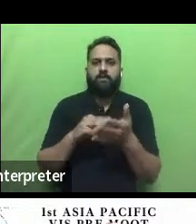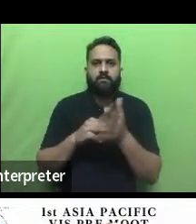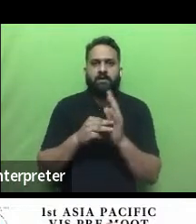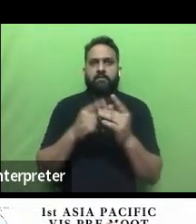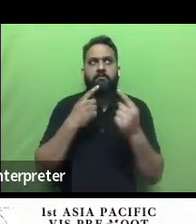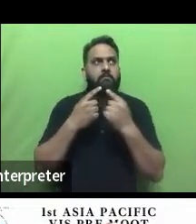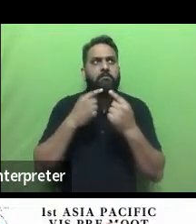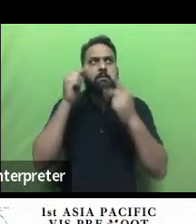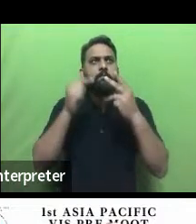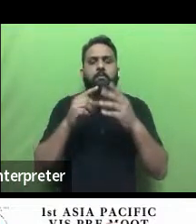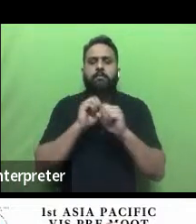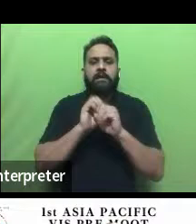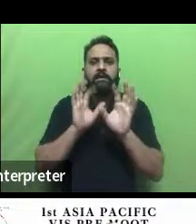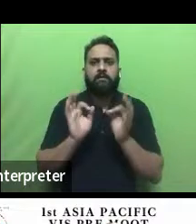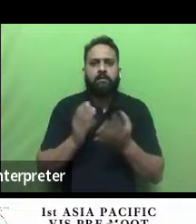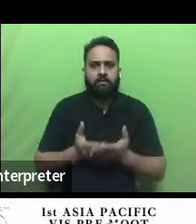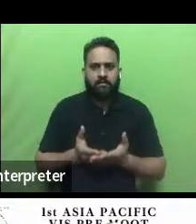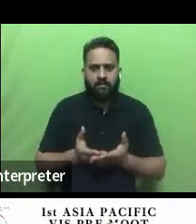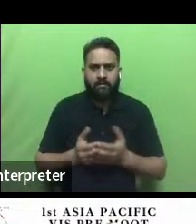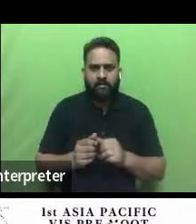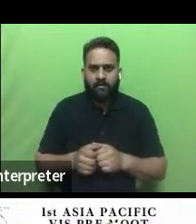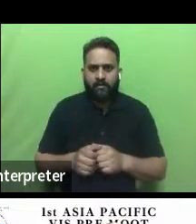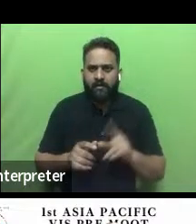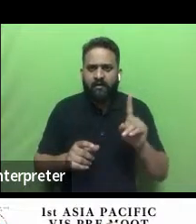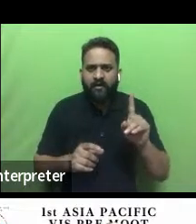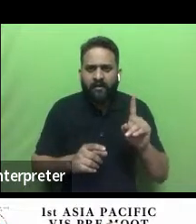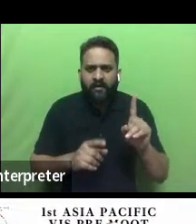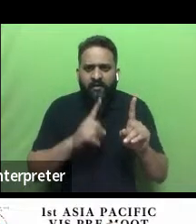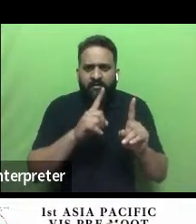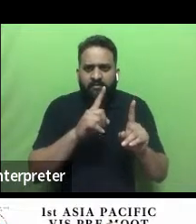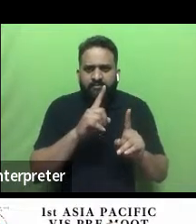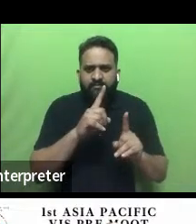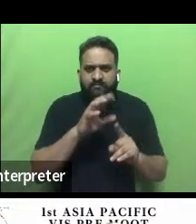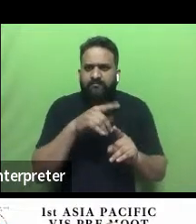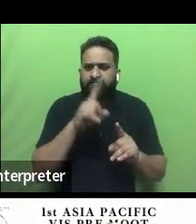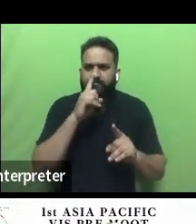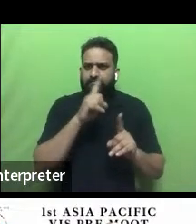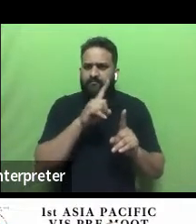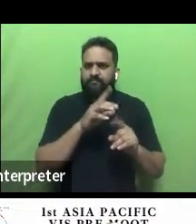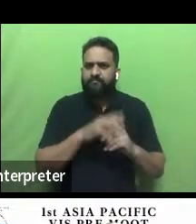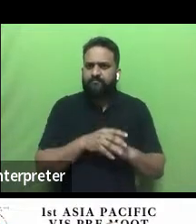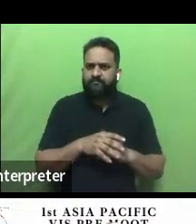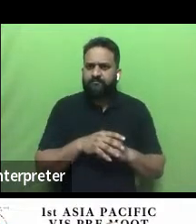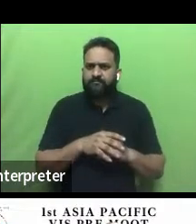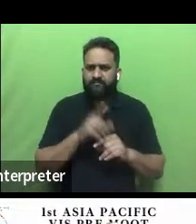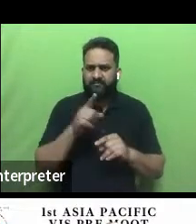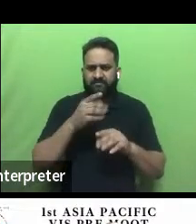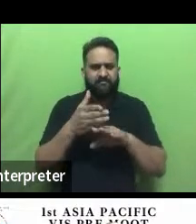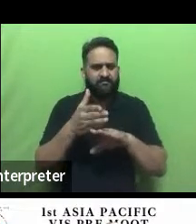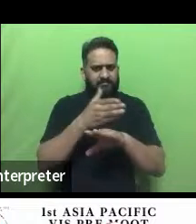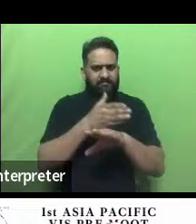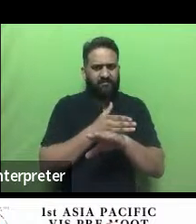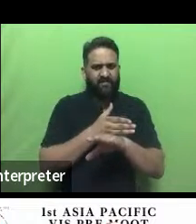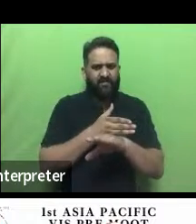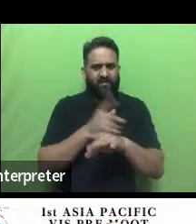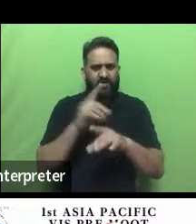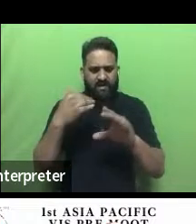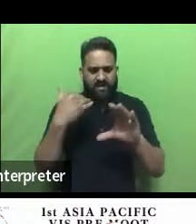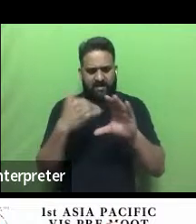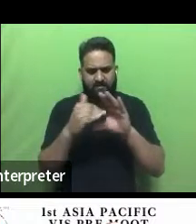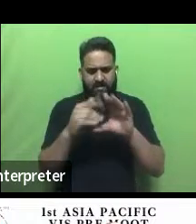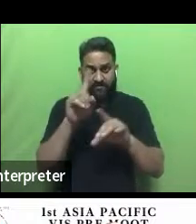negotiations. Now, I turning have one question, Ms. Counsel, is that before sending the email of 1st